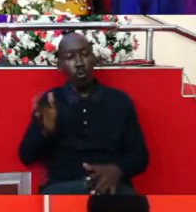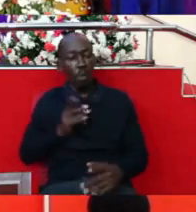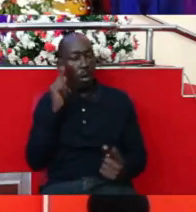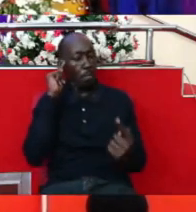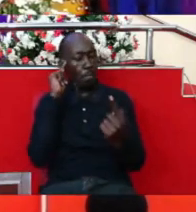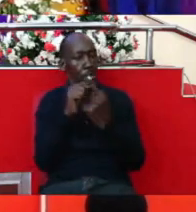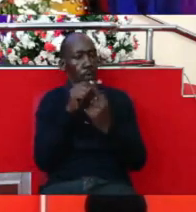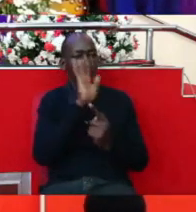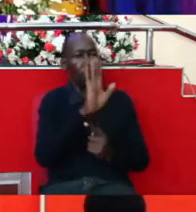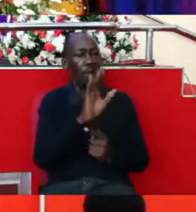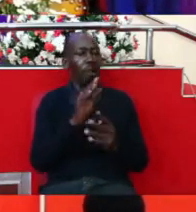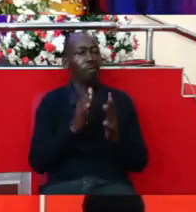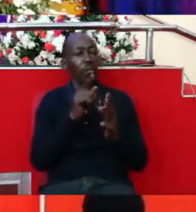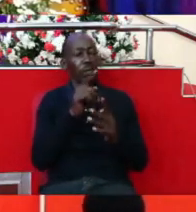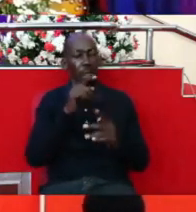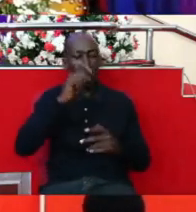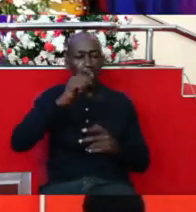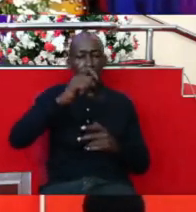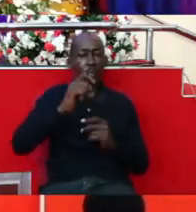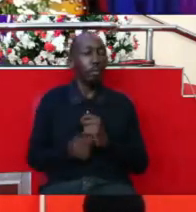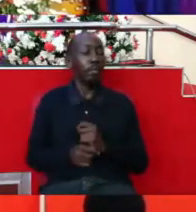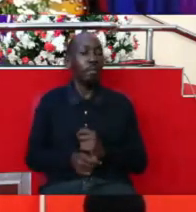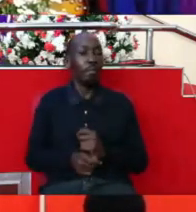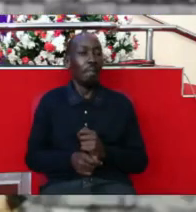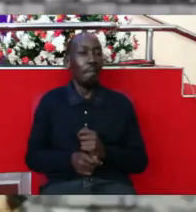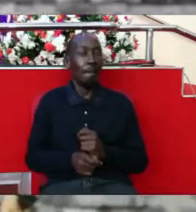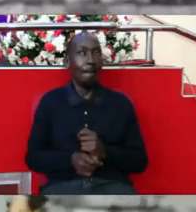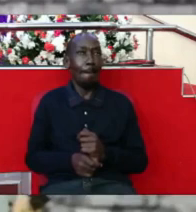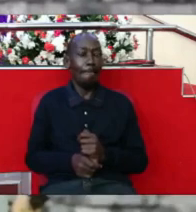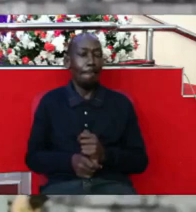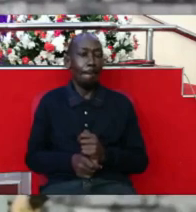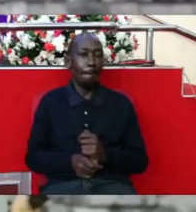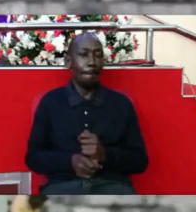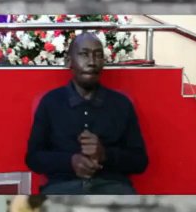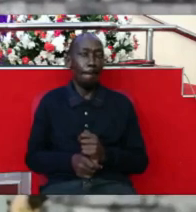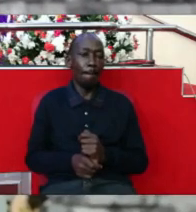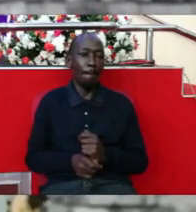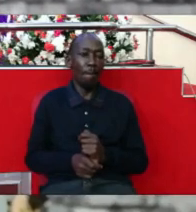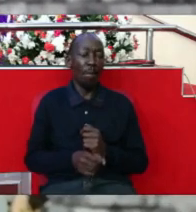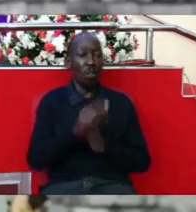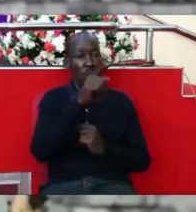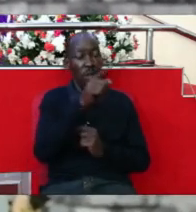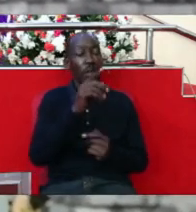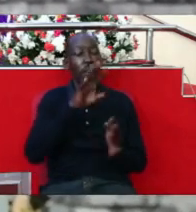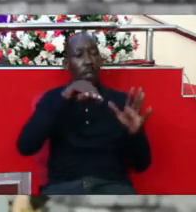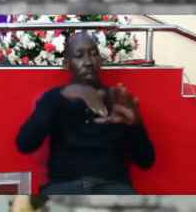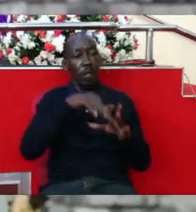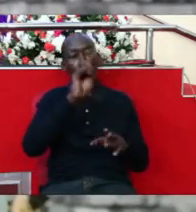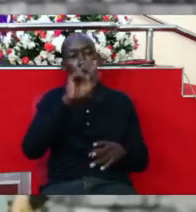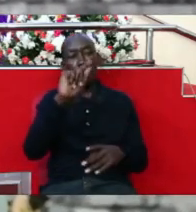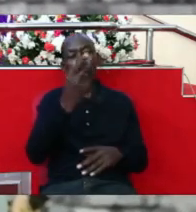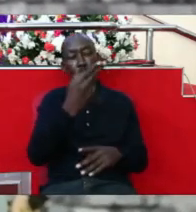of their desperation. Mungu anatenda kazi na waume na wake katika hali yao ya udhaifu. In Matthew chapter 5 and verse